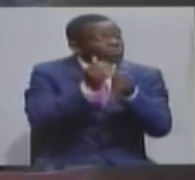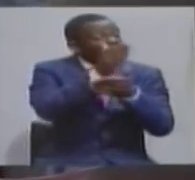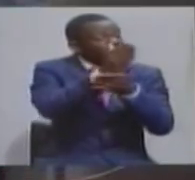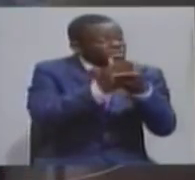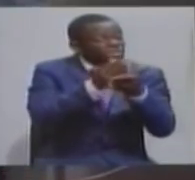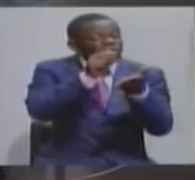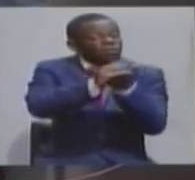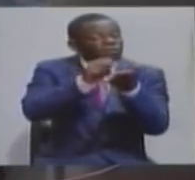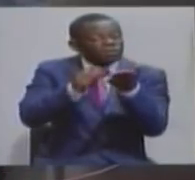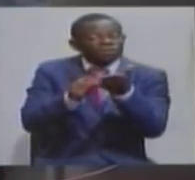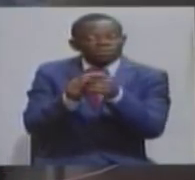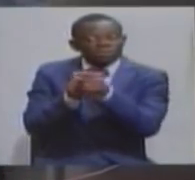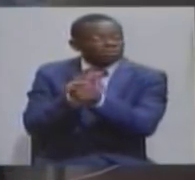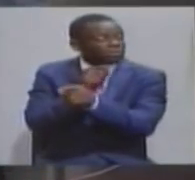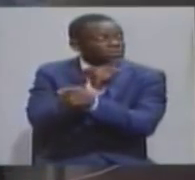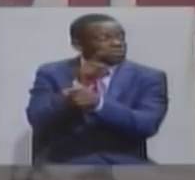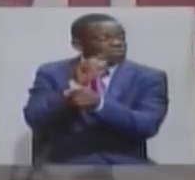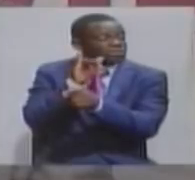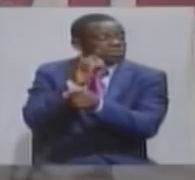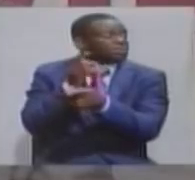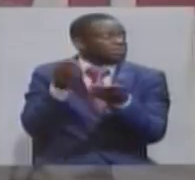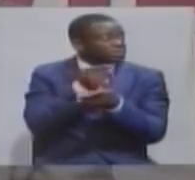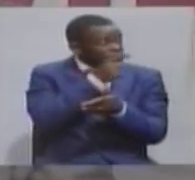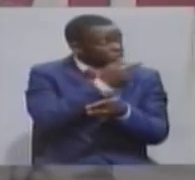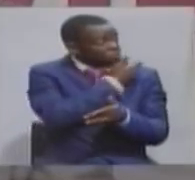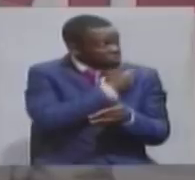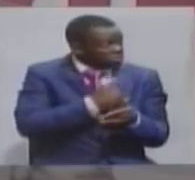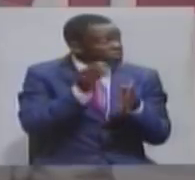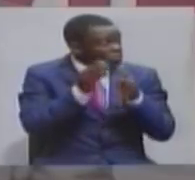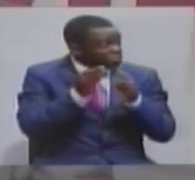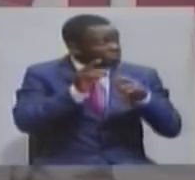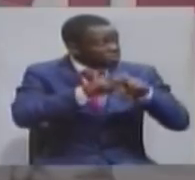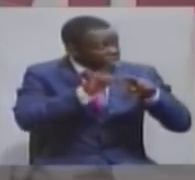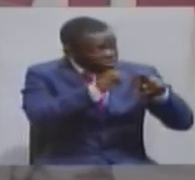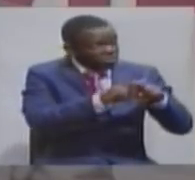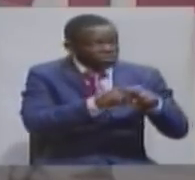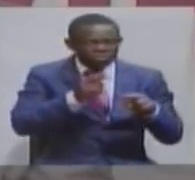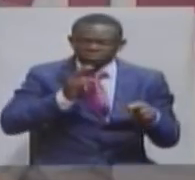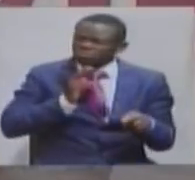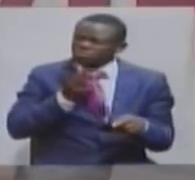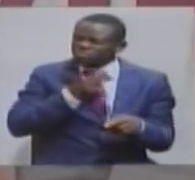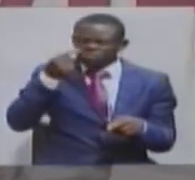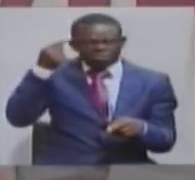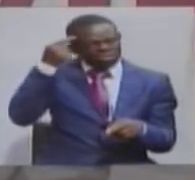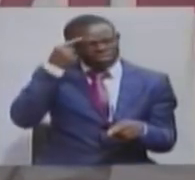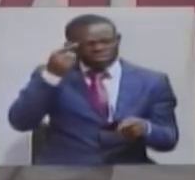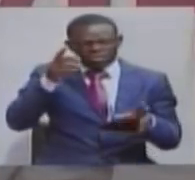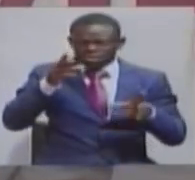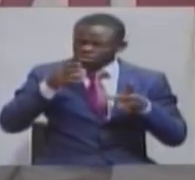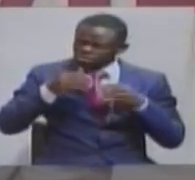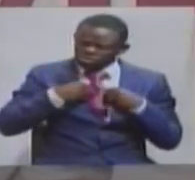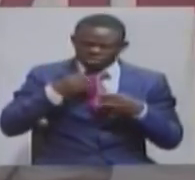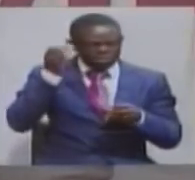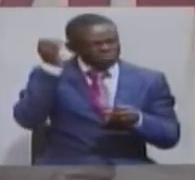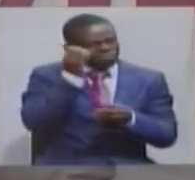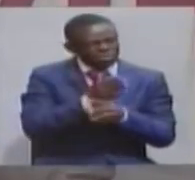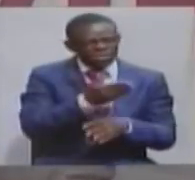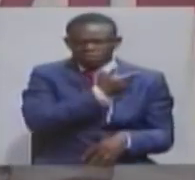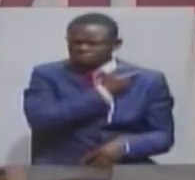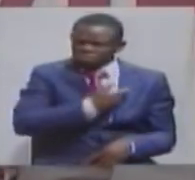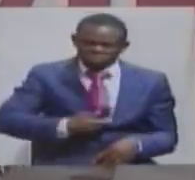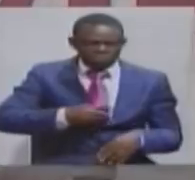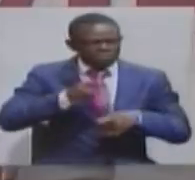We are totally committed. And I've explained that in total good faith,